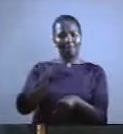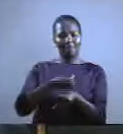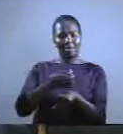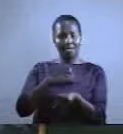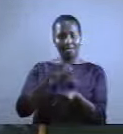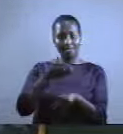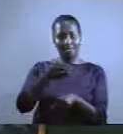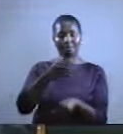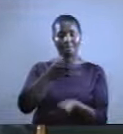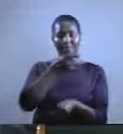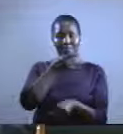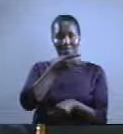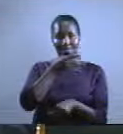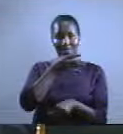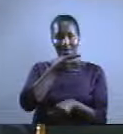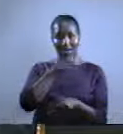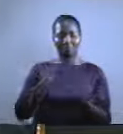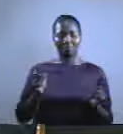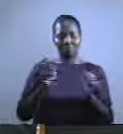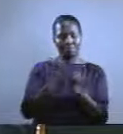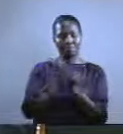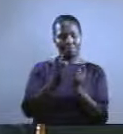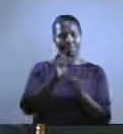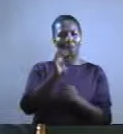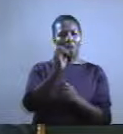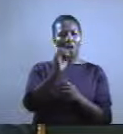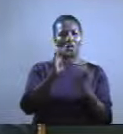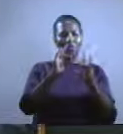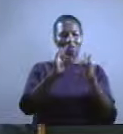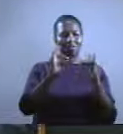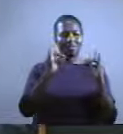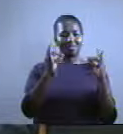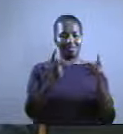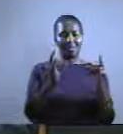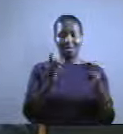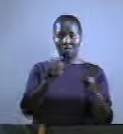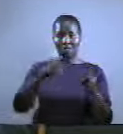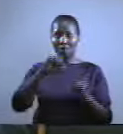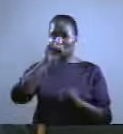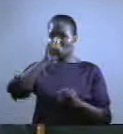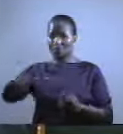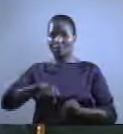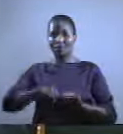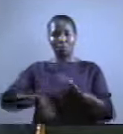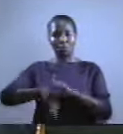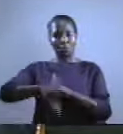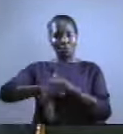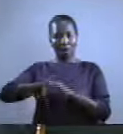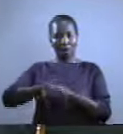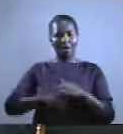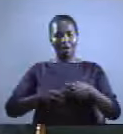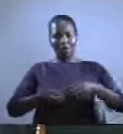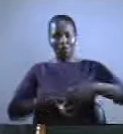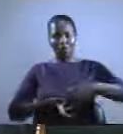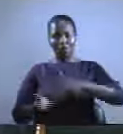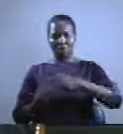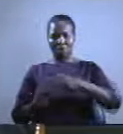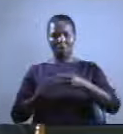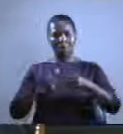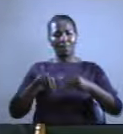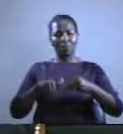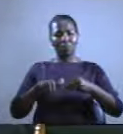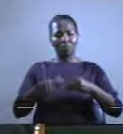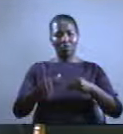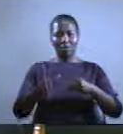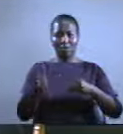will start this upcoming weekend in Orlando. All of us, whether football enthusiasts, rugby diehards, or cricket